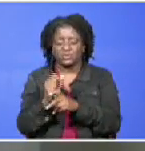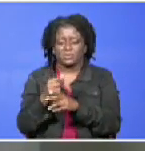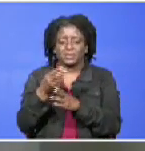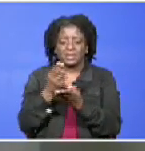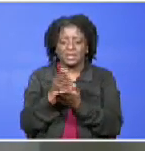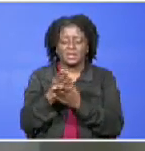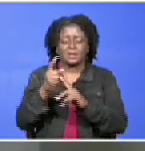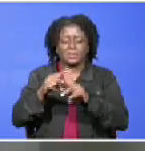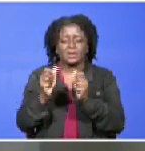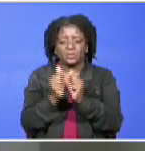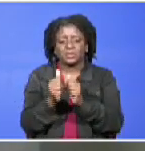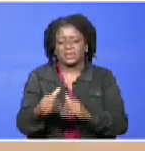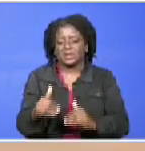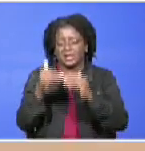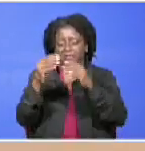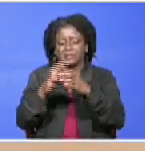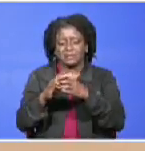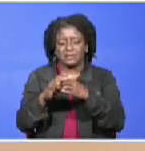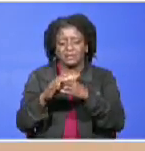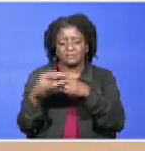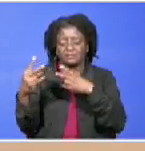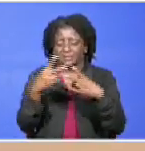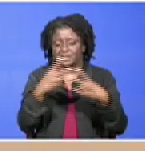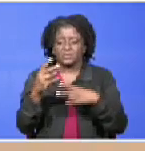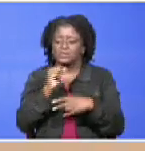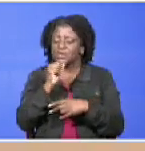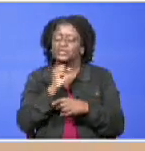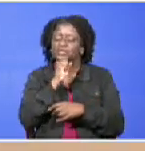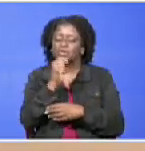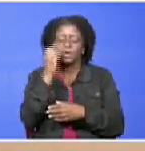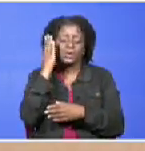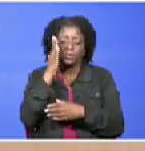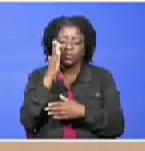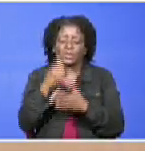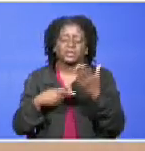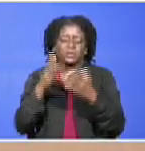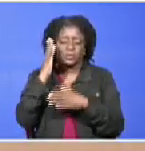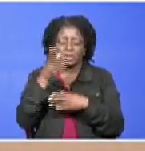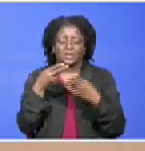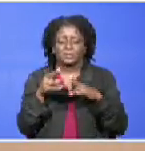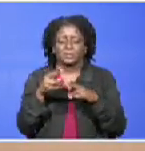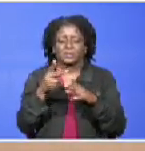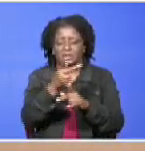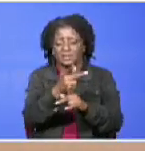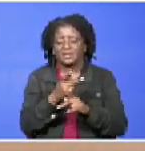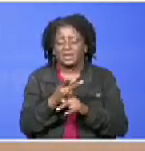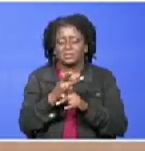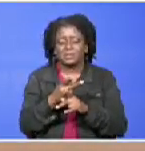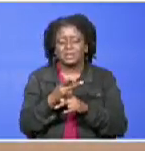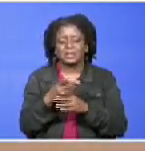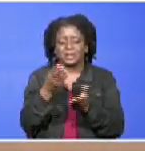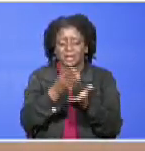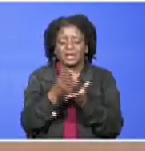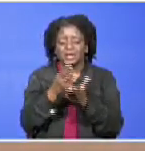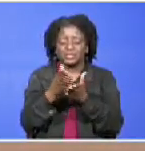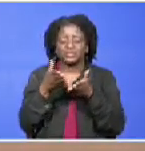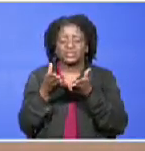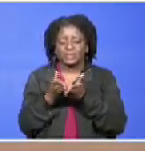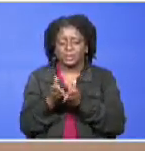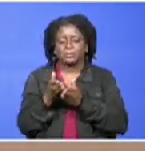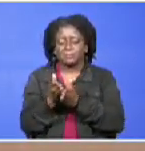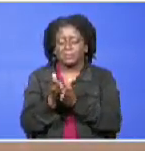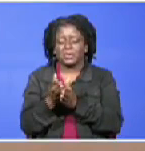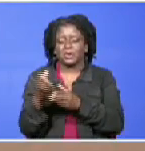at this time what might happen. Keeping Haitian boat captains at bay has been a challenge. This year, more than 200 migrants